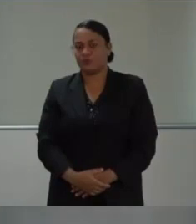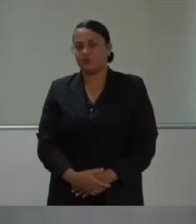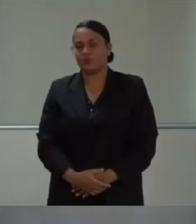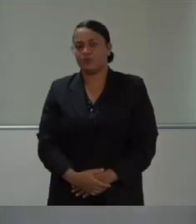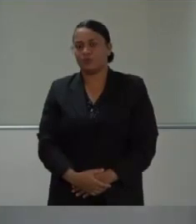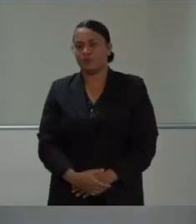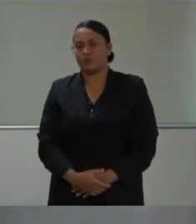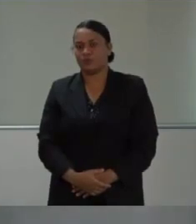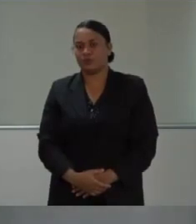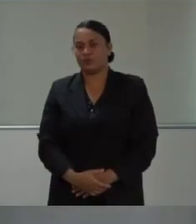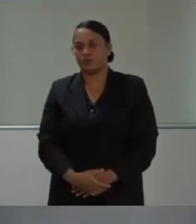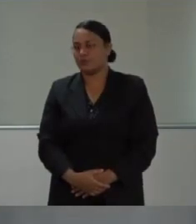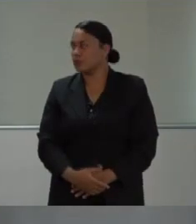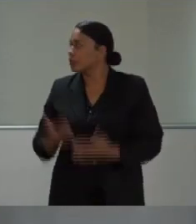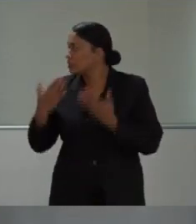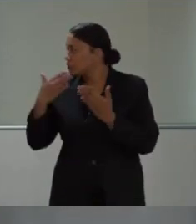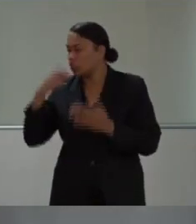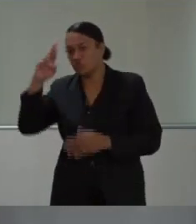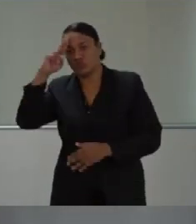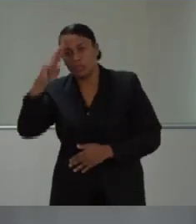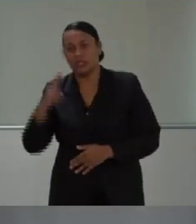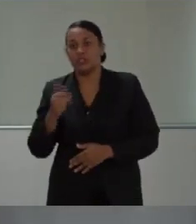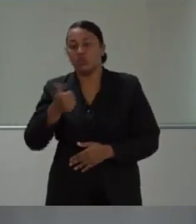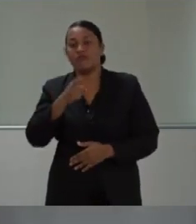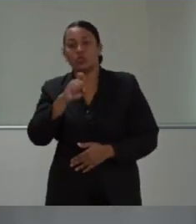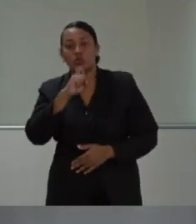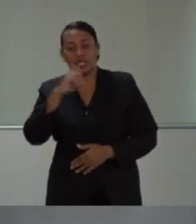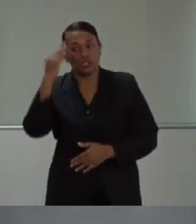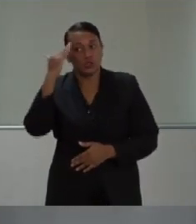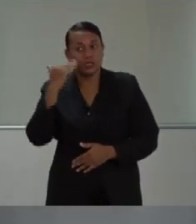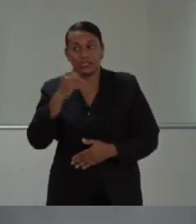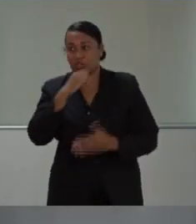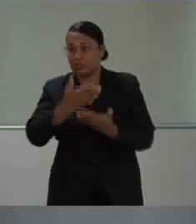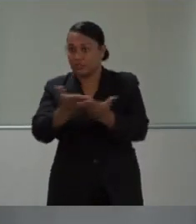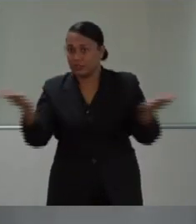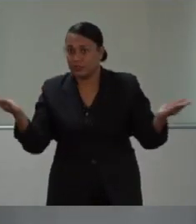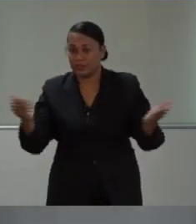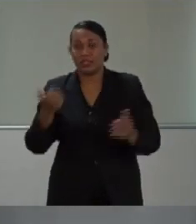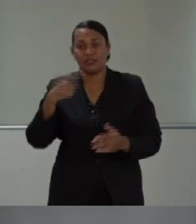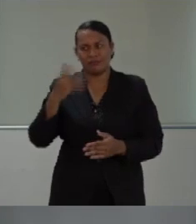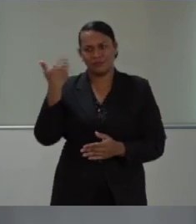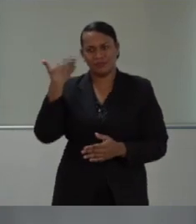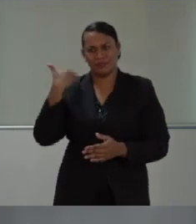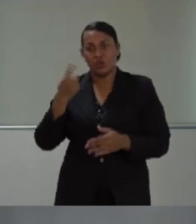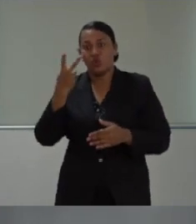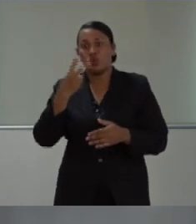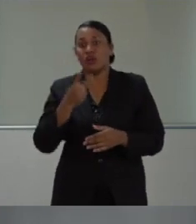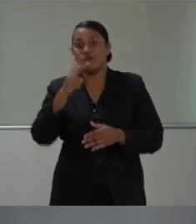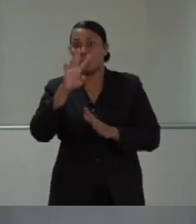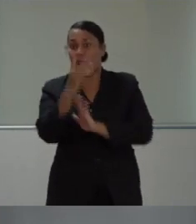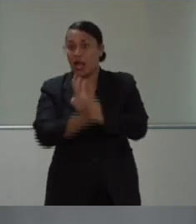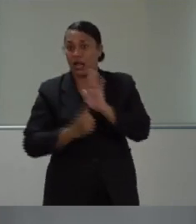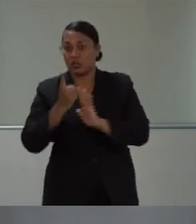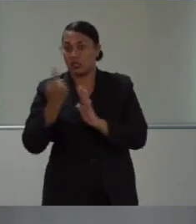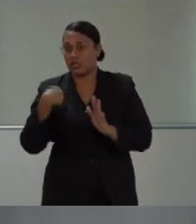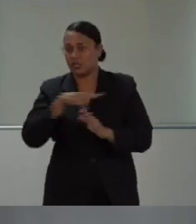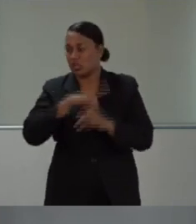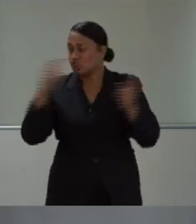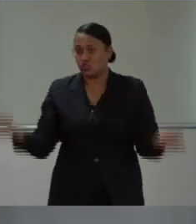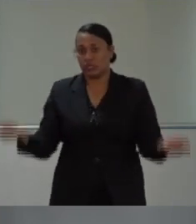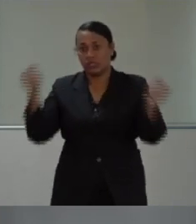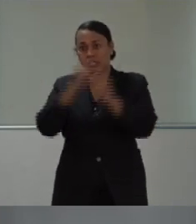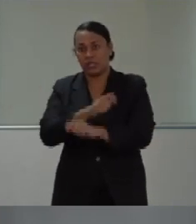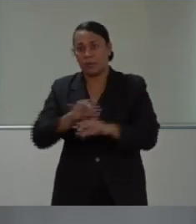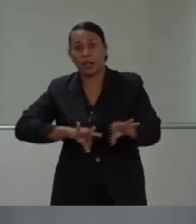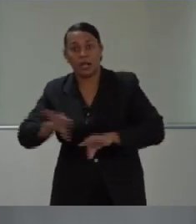Thank you, sir. Good afternoon, ladies and gentlemen. You would have noticed in the last 24 hours we have had to change our posture on the